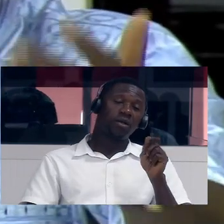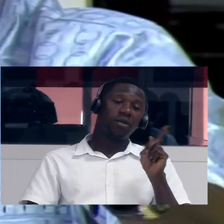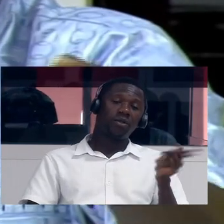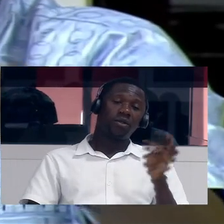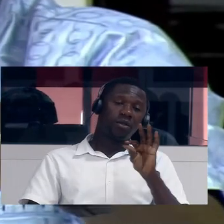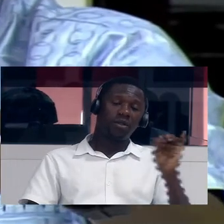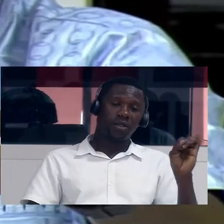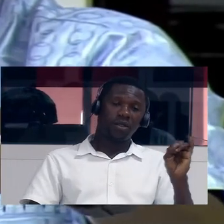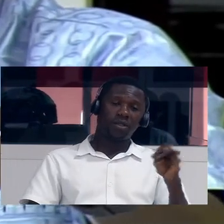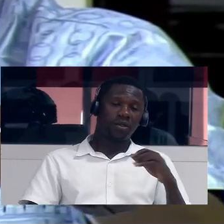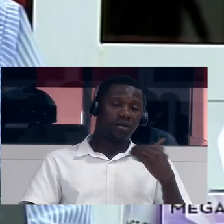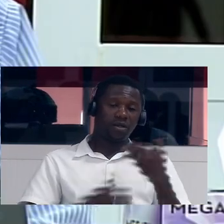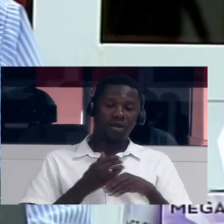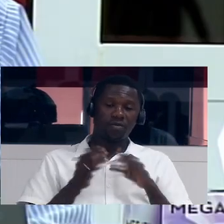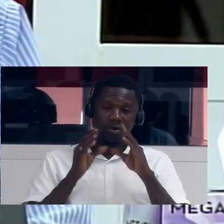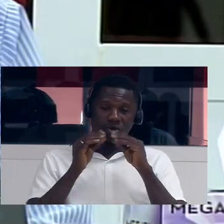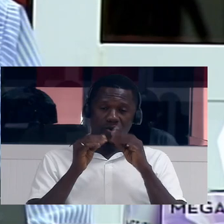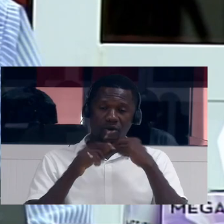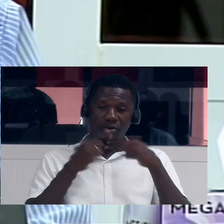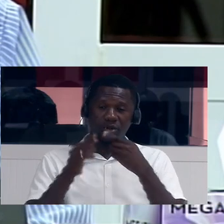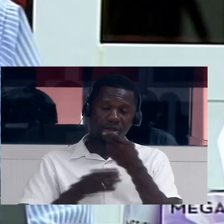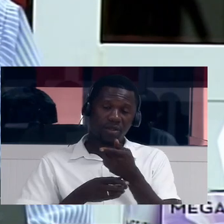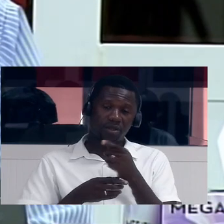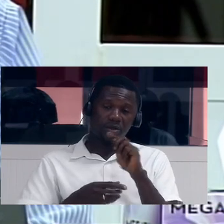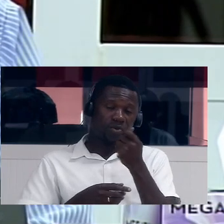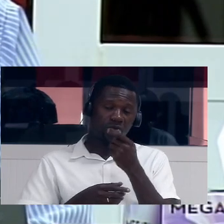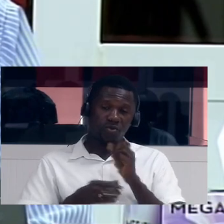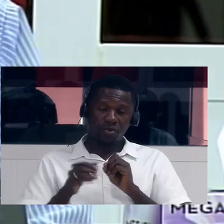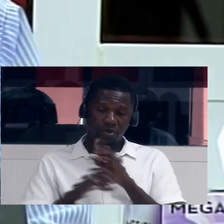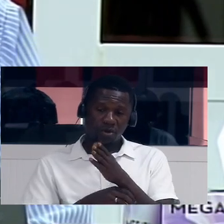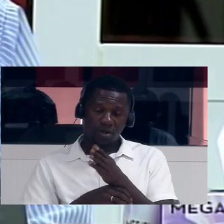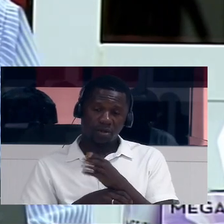did not mention this fact? Well, it's a fact that was said.